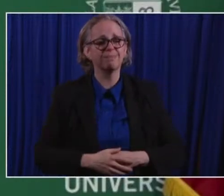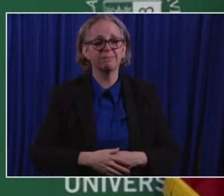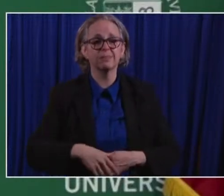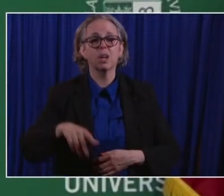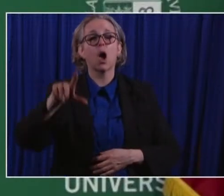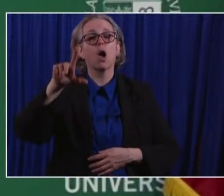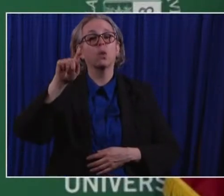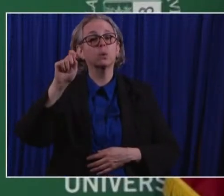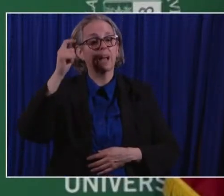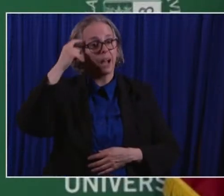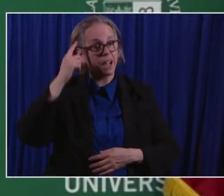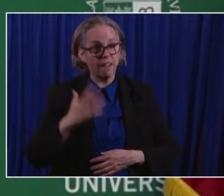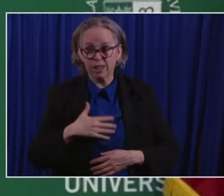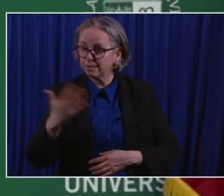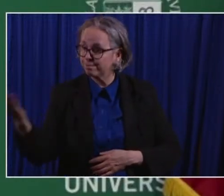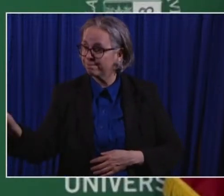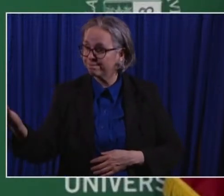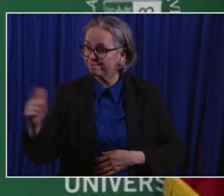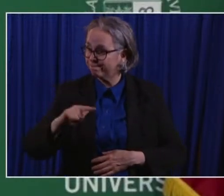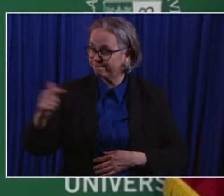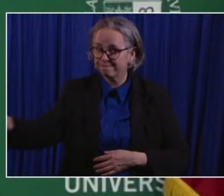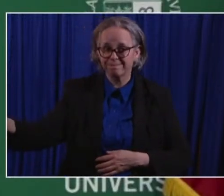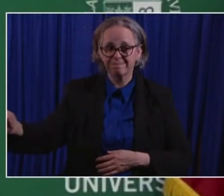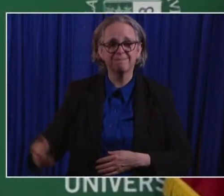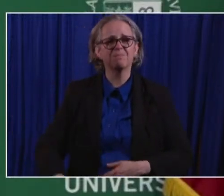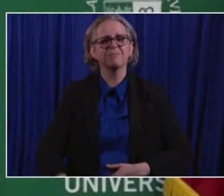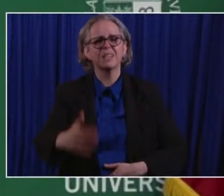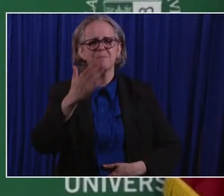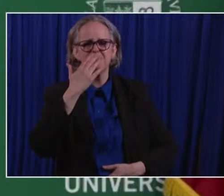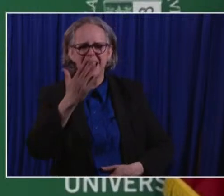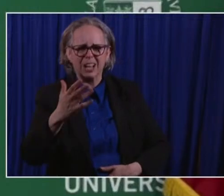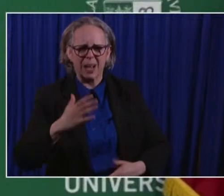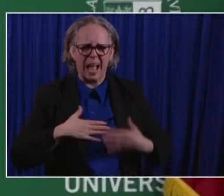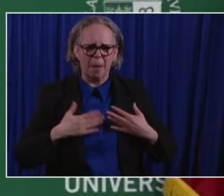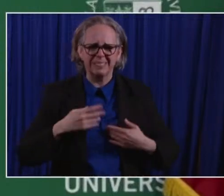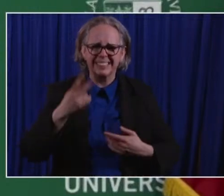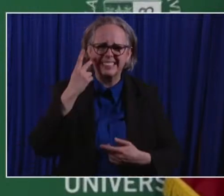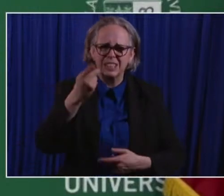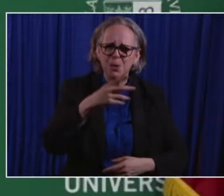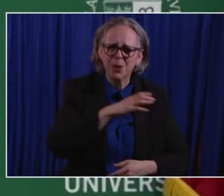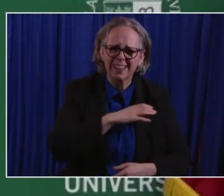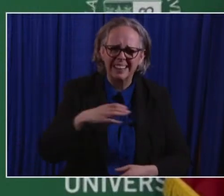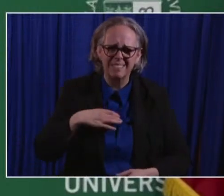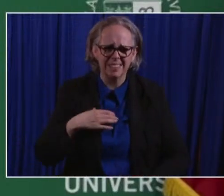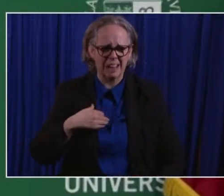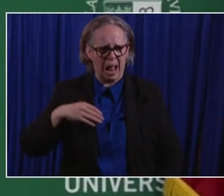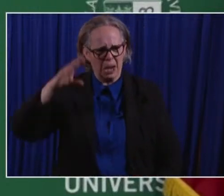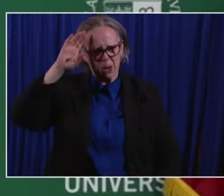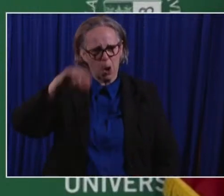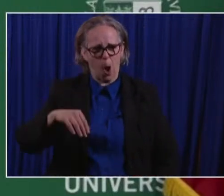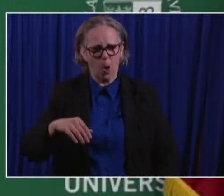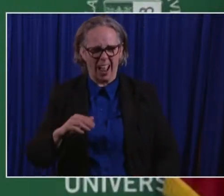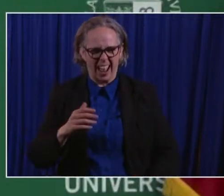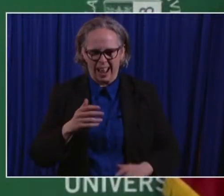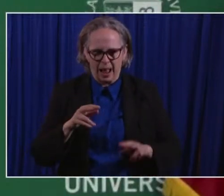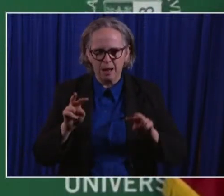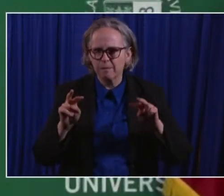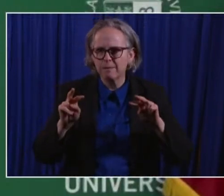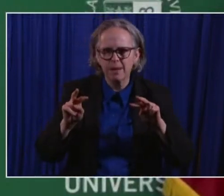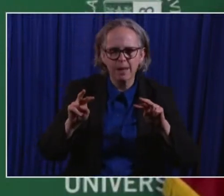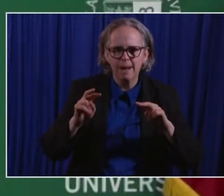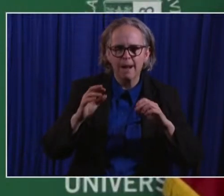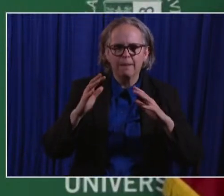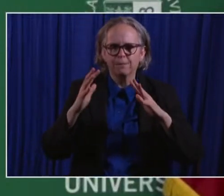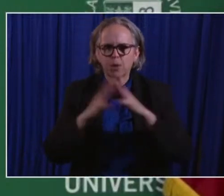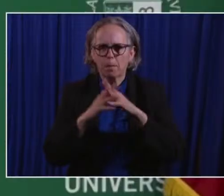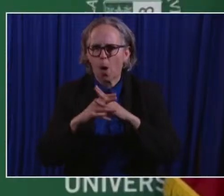Thanks, Governor. It's great to see you in Cleveland. I know the eyes of the football world, at least, will turn to Cleveland on Thursday. I will be